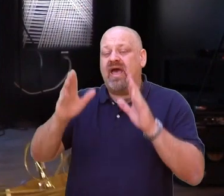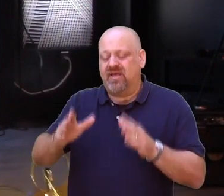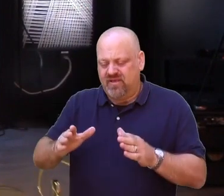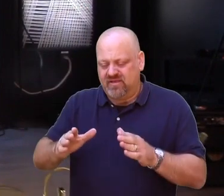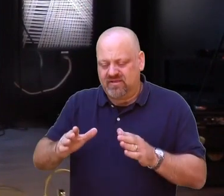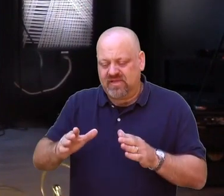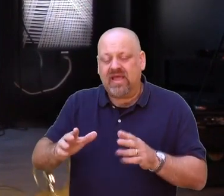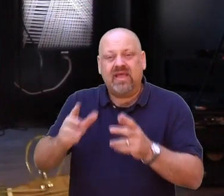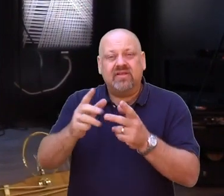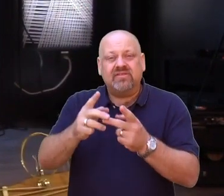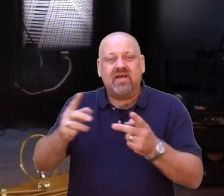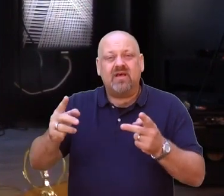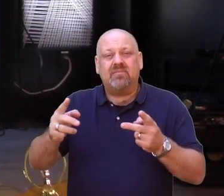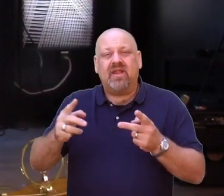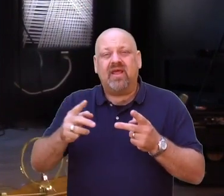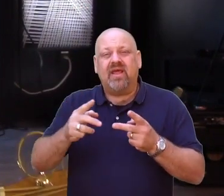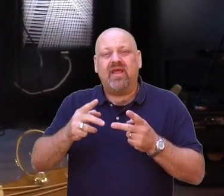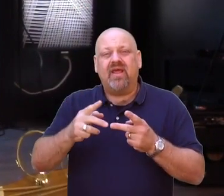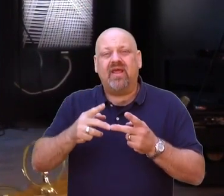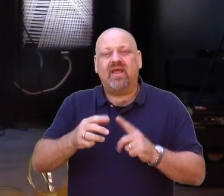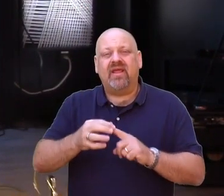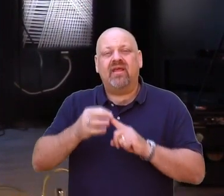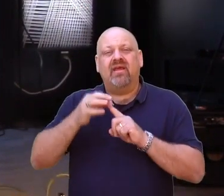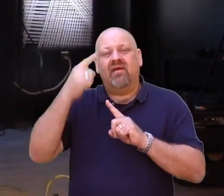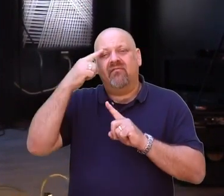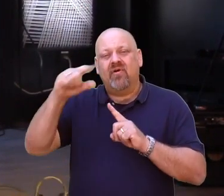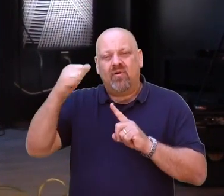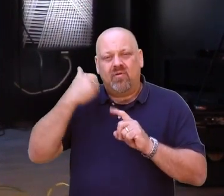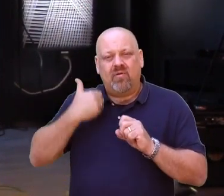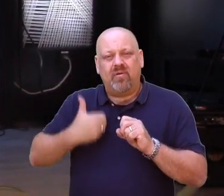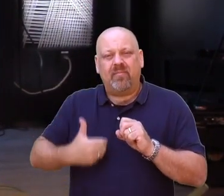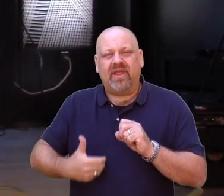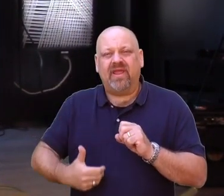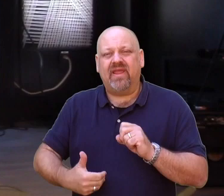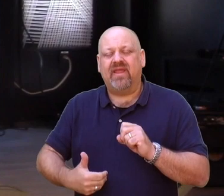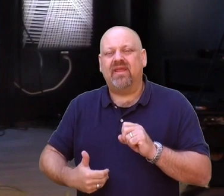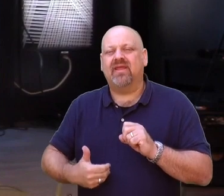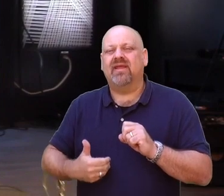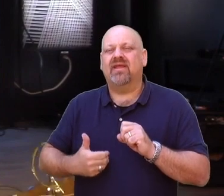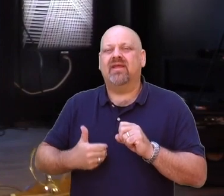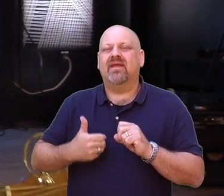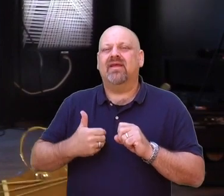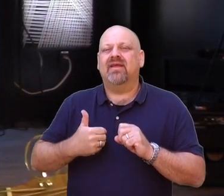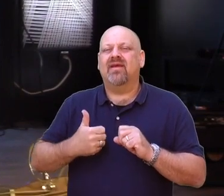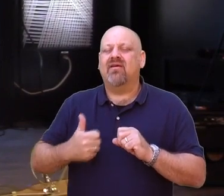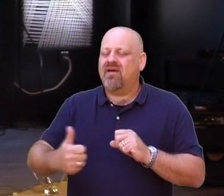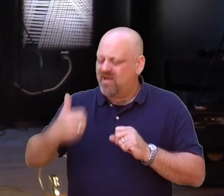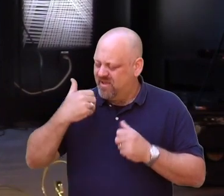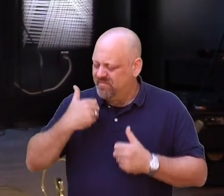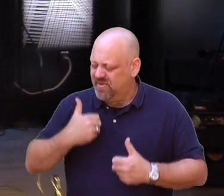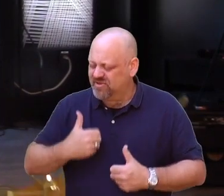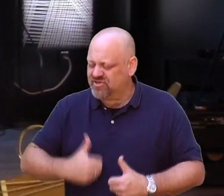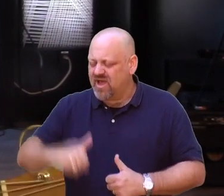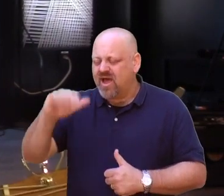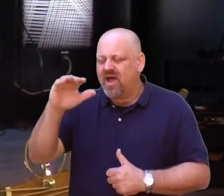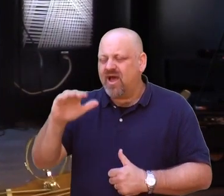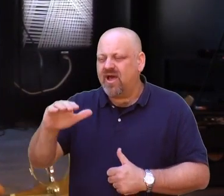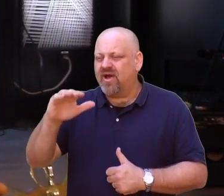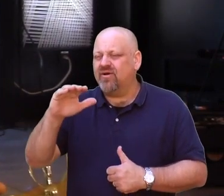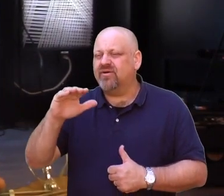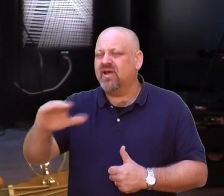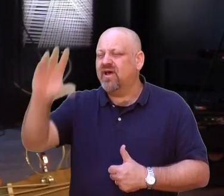Father's house, there's a place for me. Who I'm